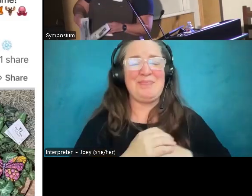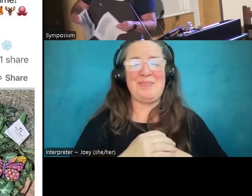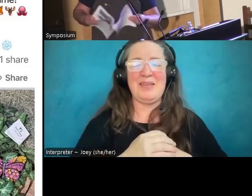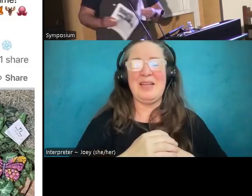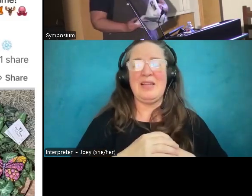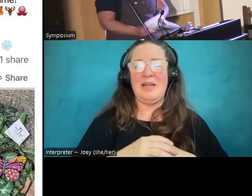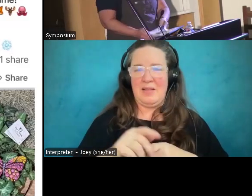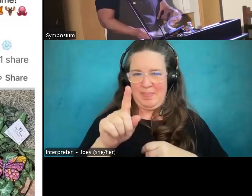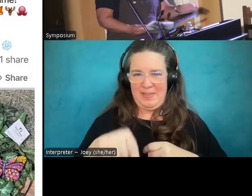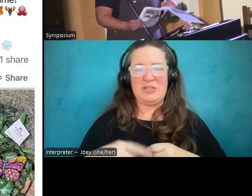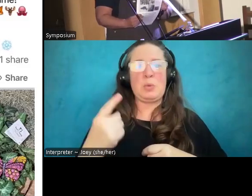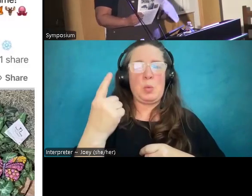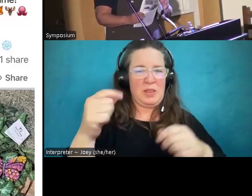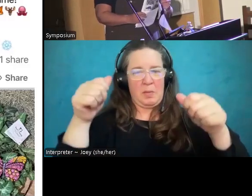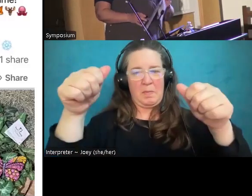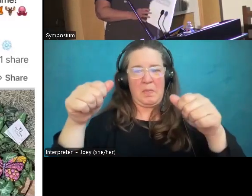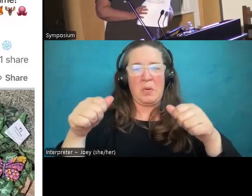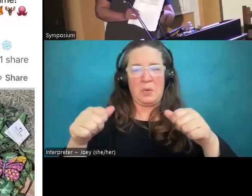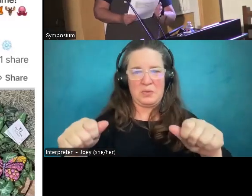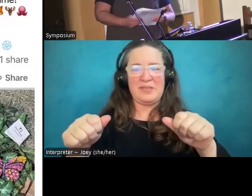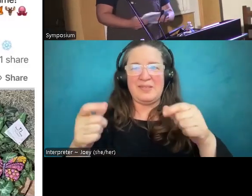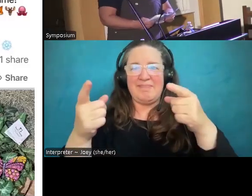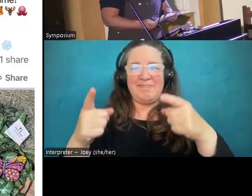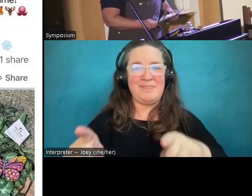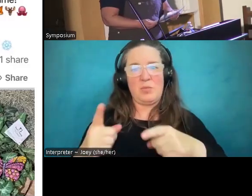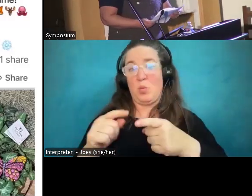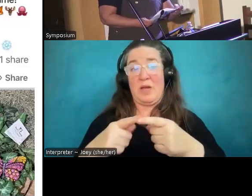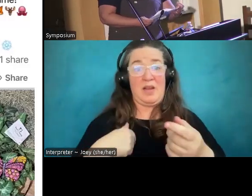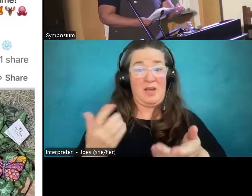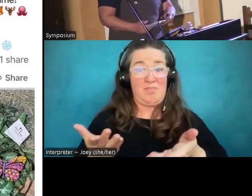did when I dropped some off a few weeks ago.